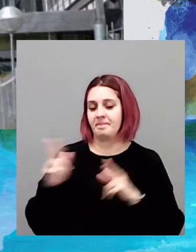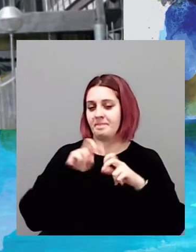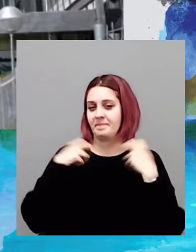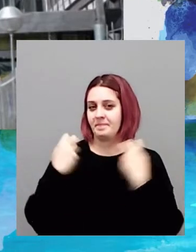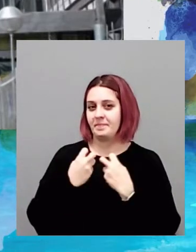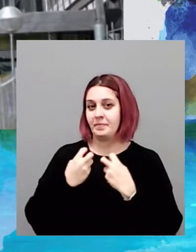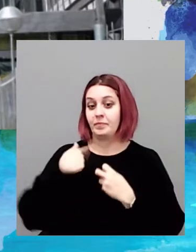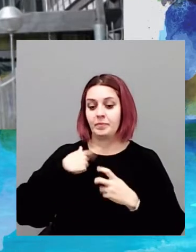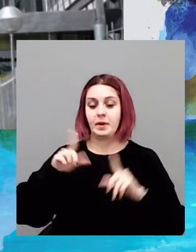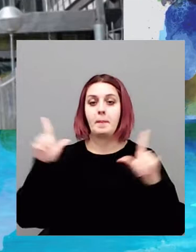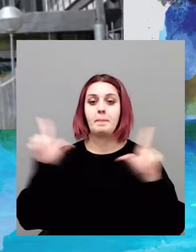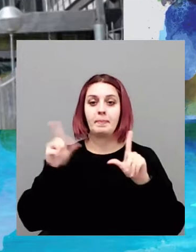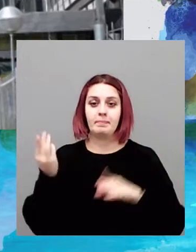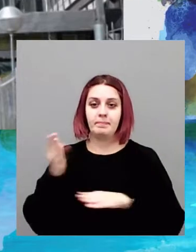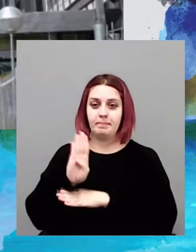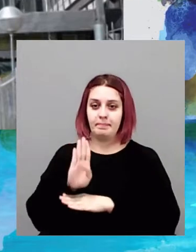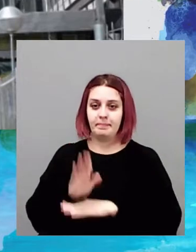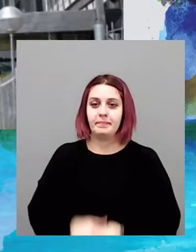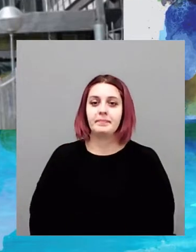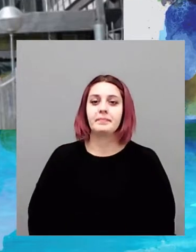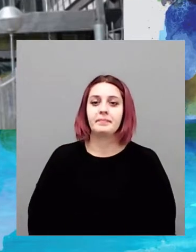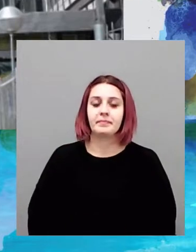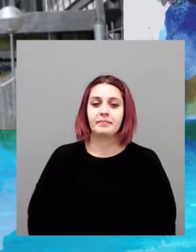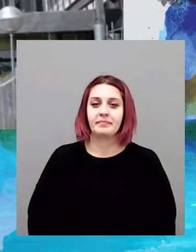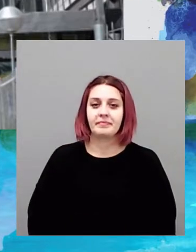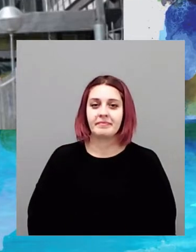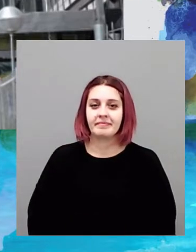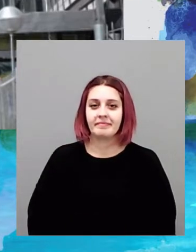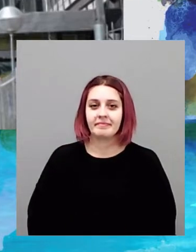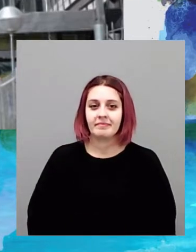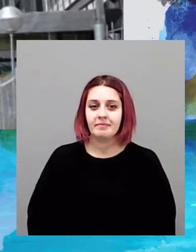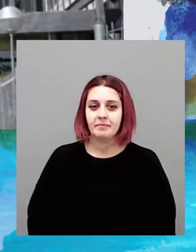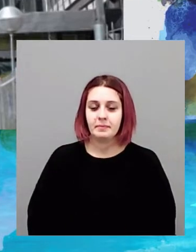discussion and to share I'm going to share my presentation on the screen now.